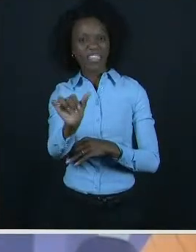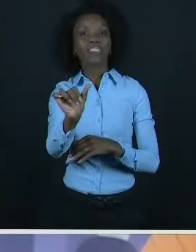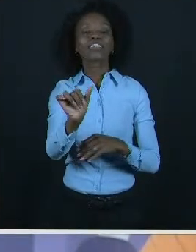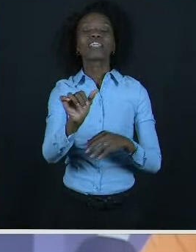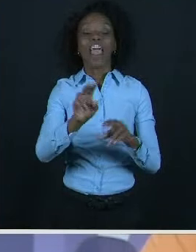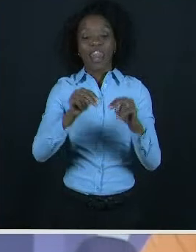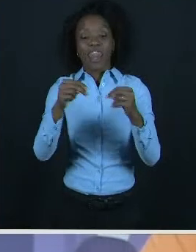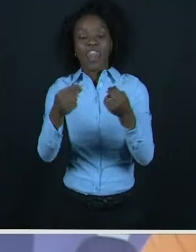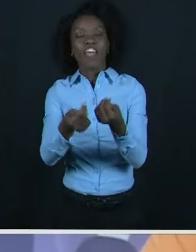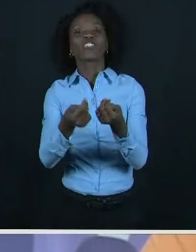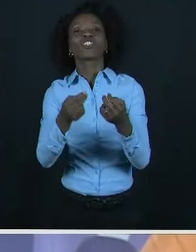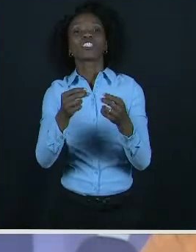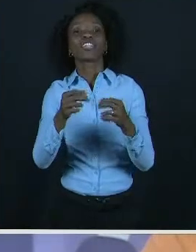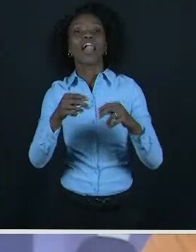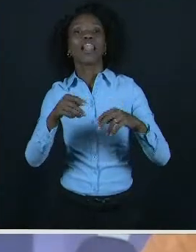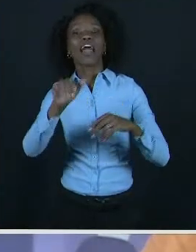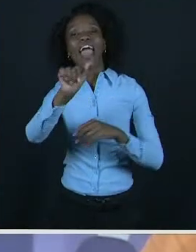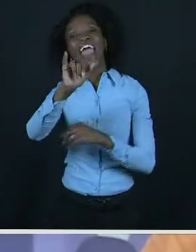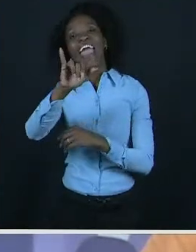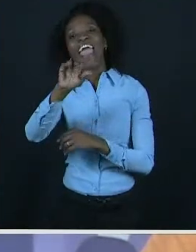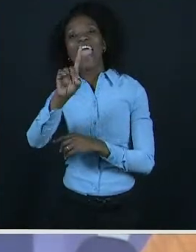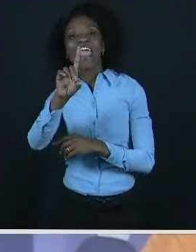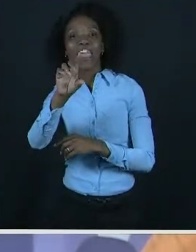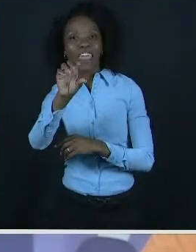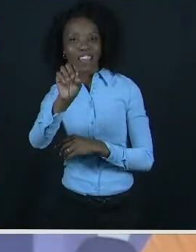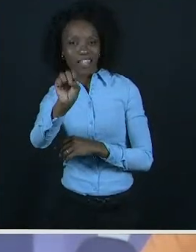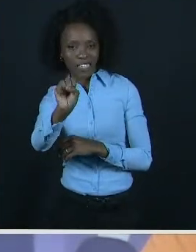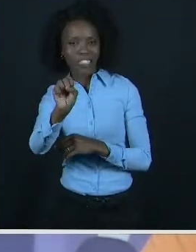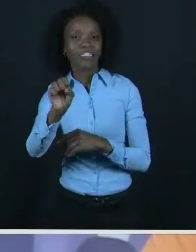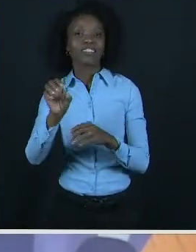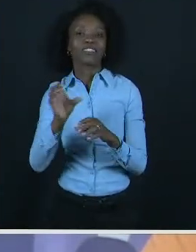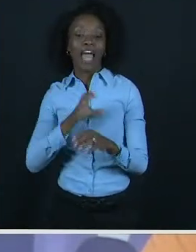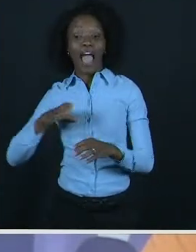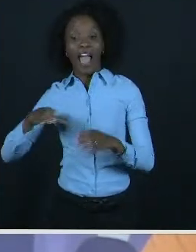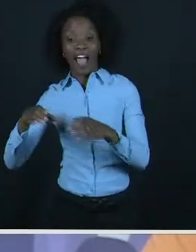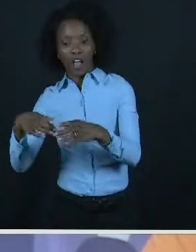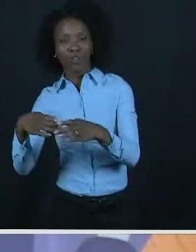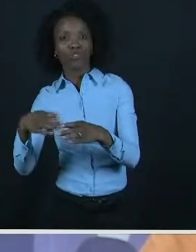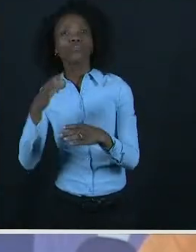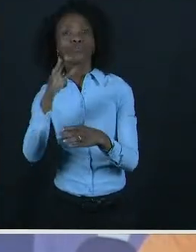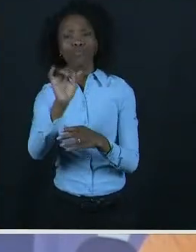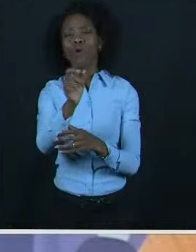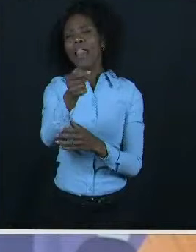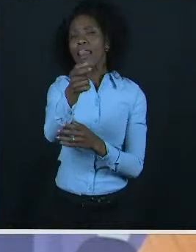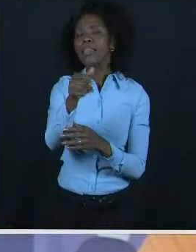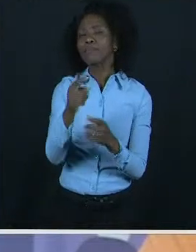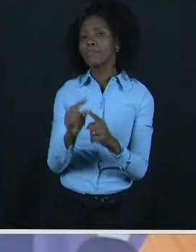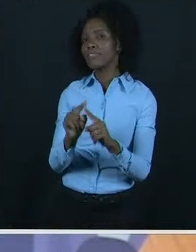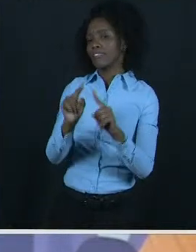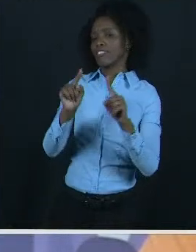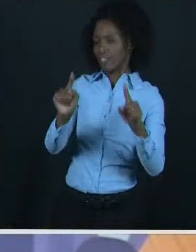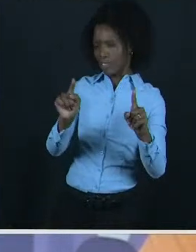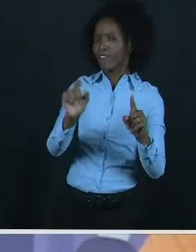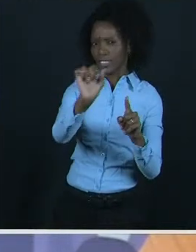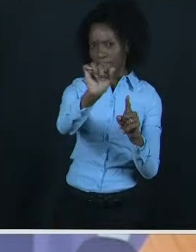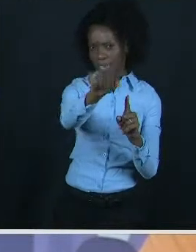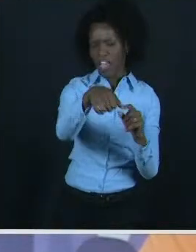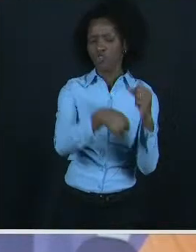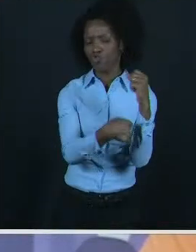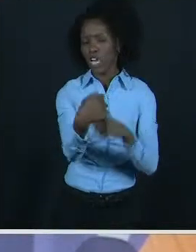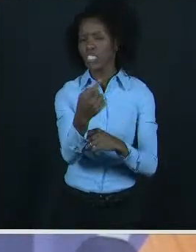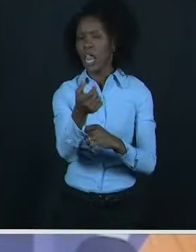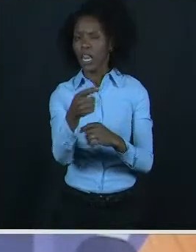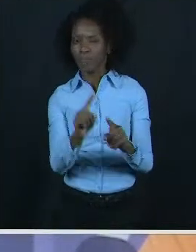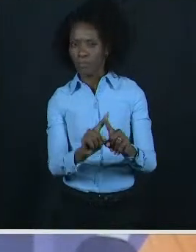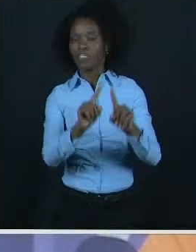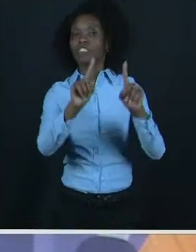Council. Now, SANAC works in a different way and it's structured in a different way.